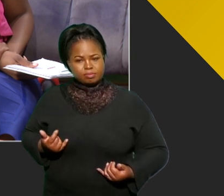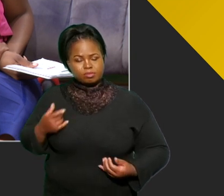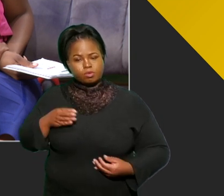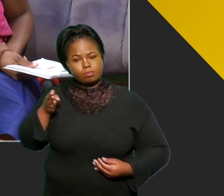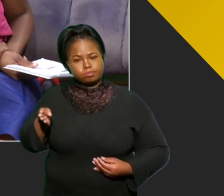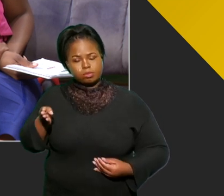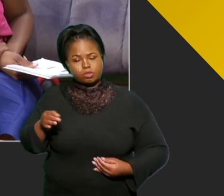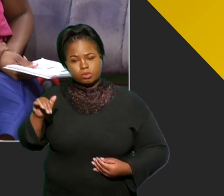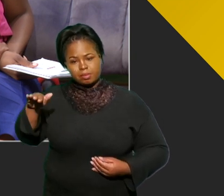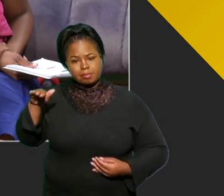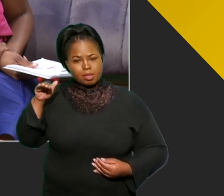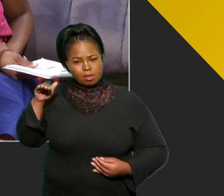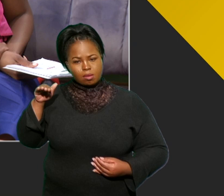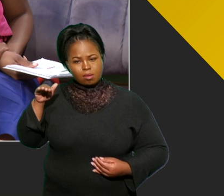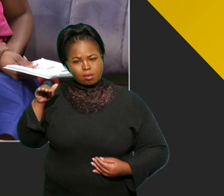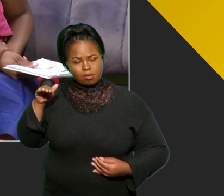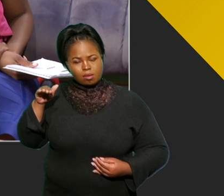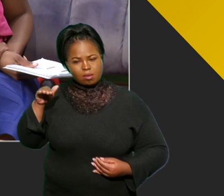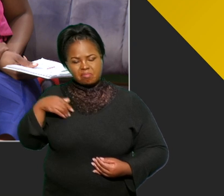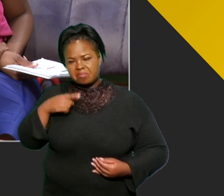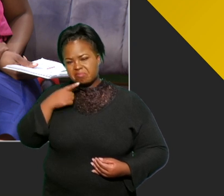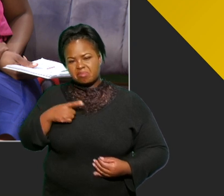bank, they say I only qualify for